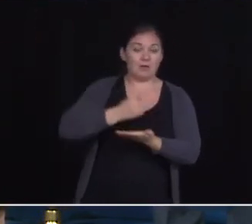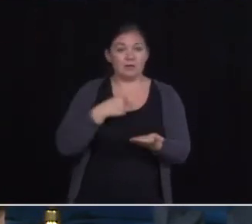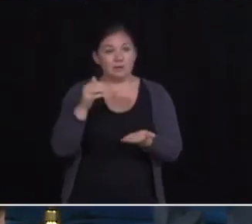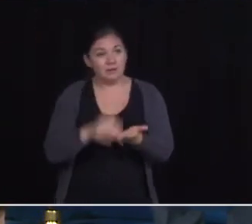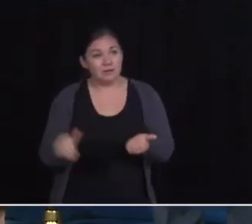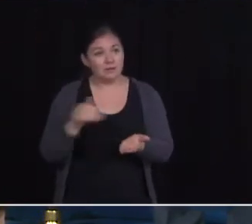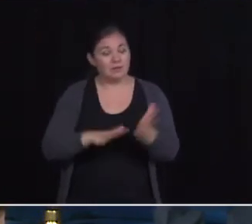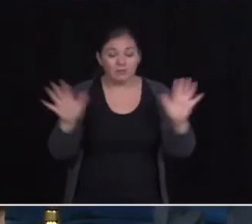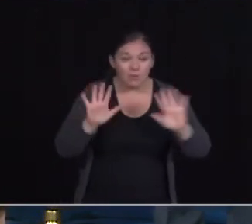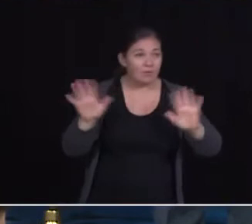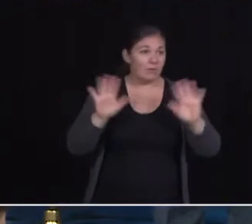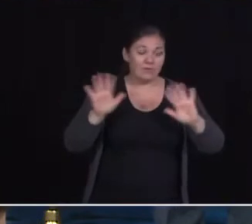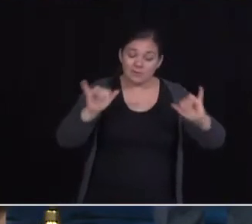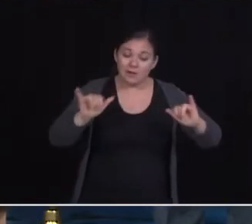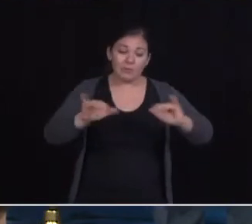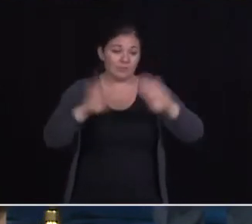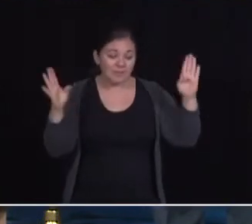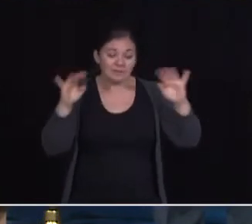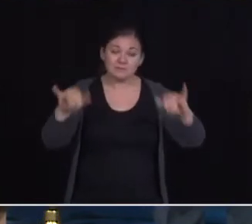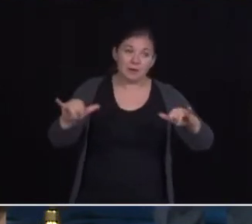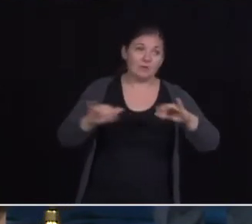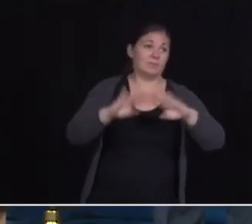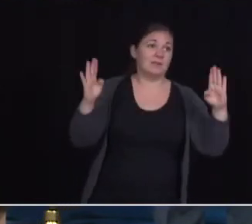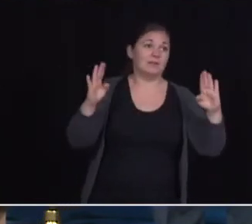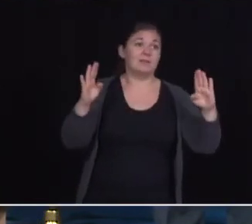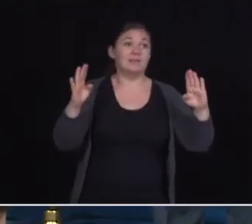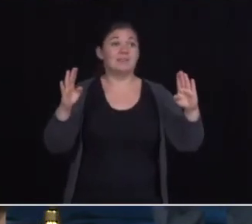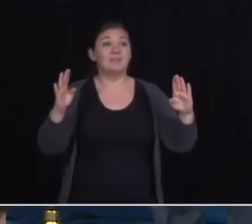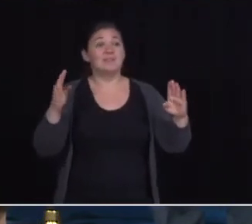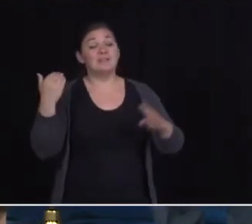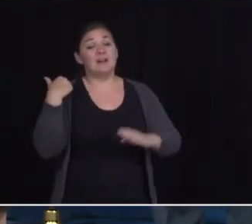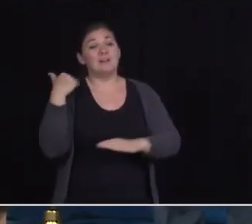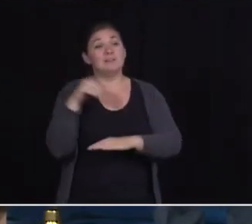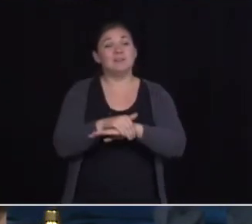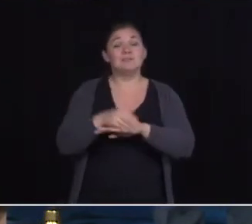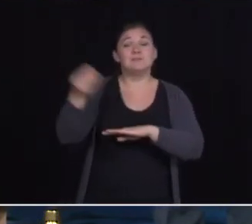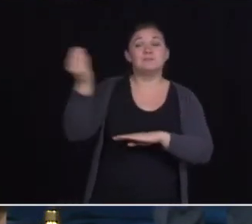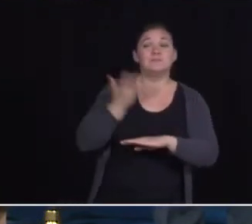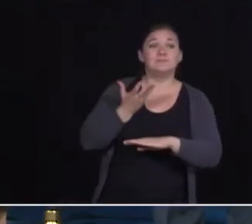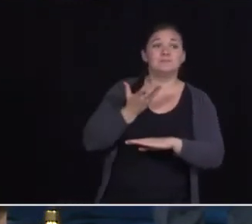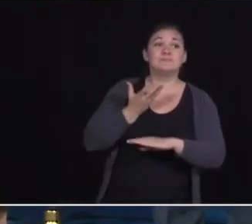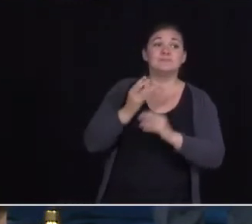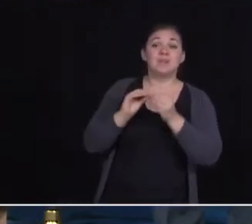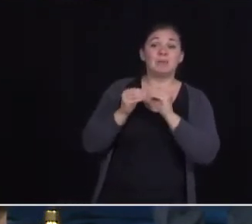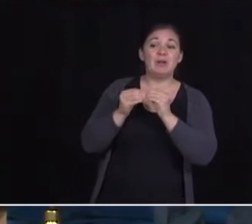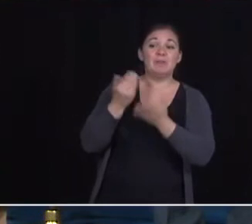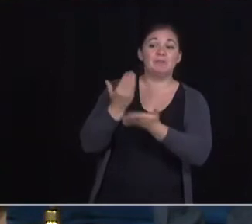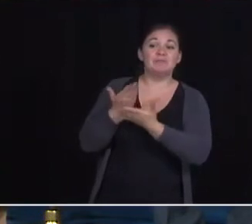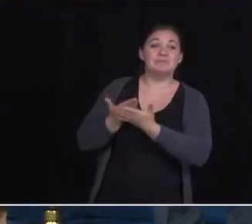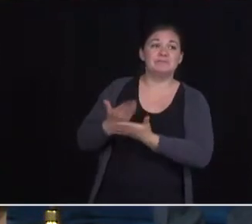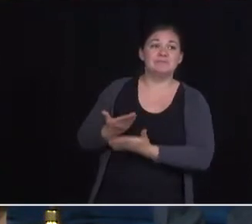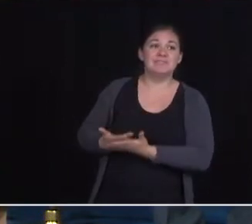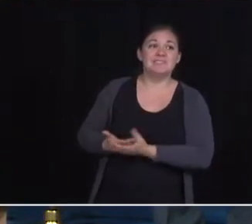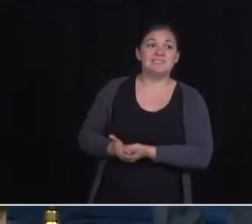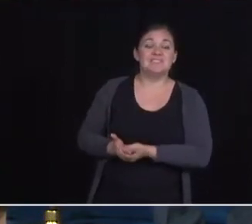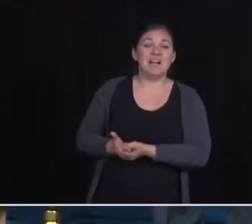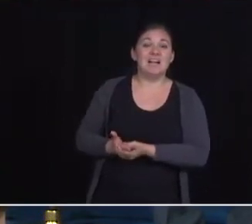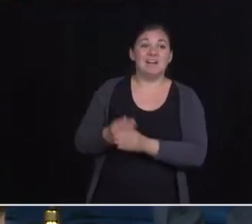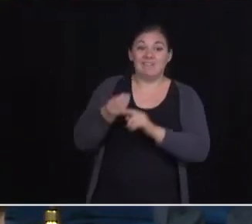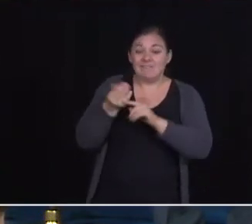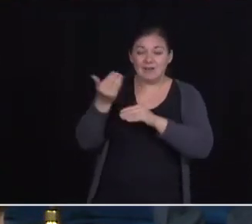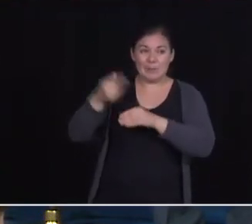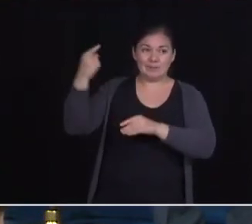And after the numbers I saw yesterday, I remember it was a few days ago, there was 500 cases. I thought,